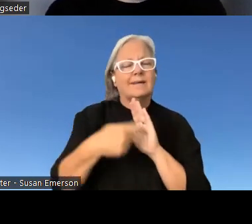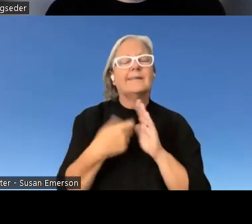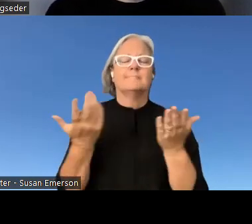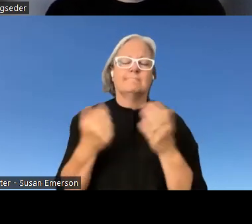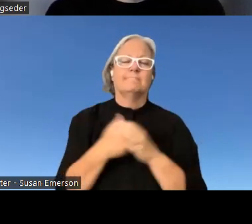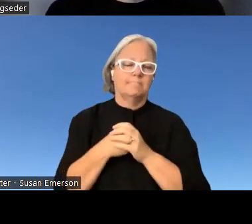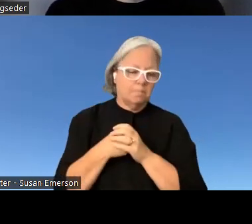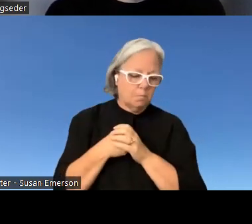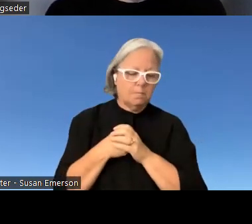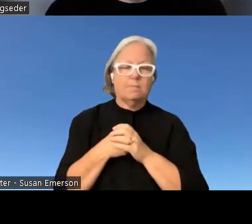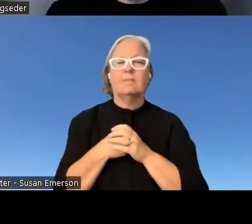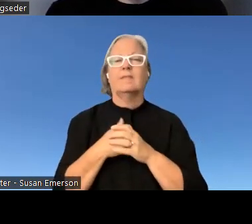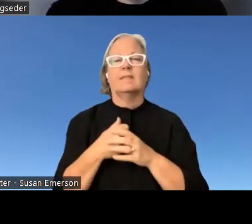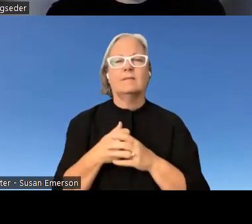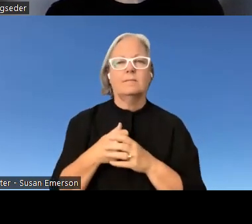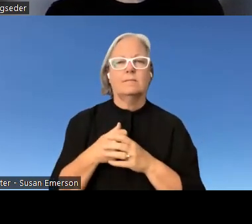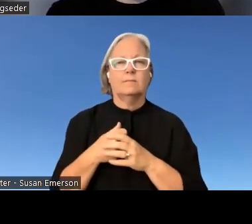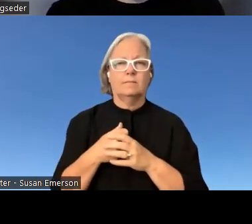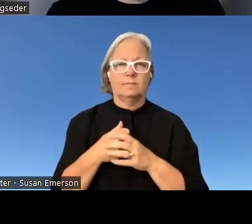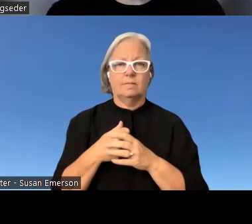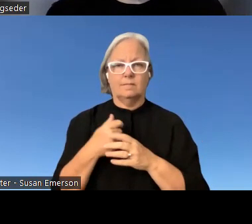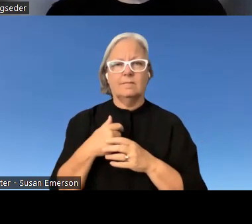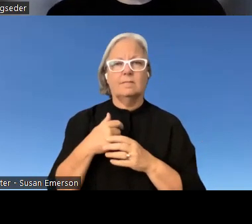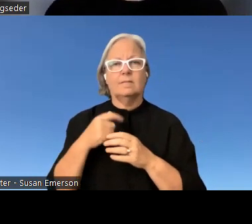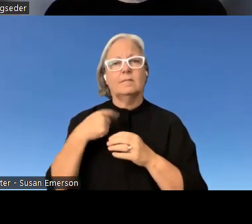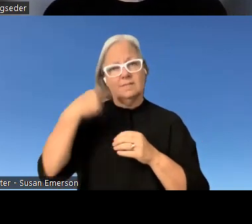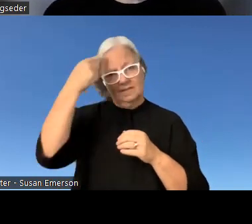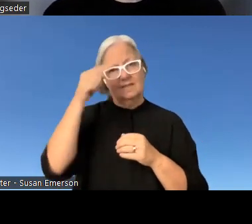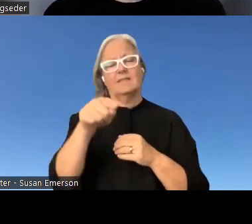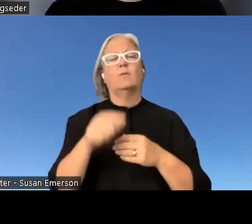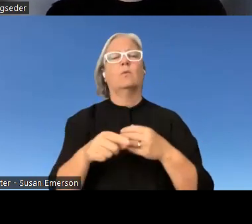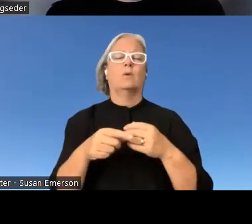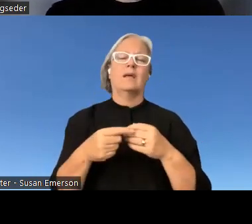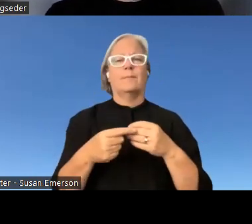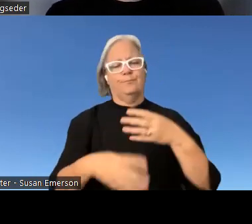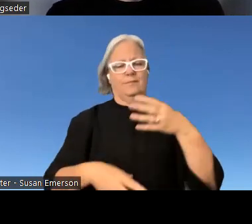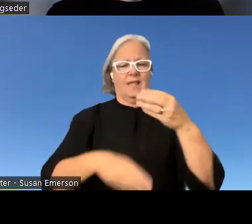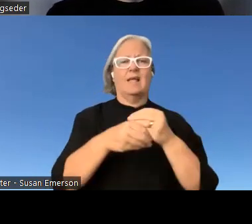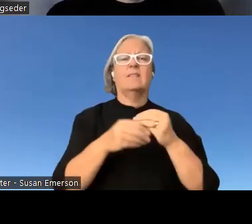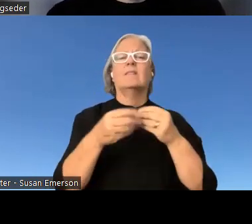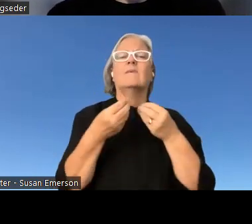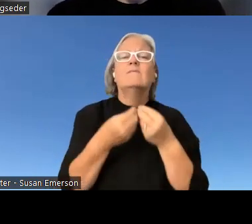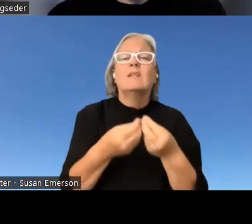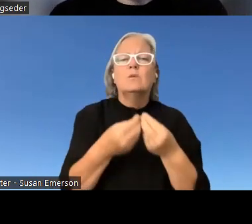we have added some examples of added value, why it's interesting for businesses to join the Zero